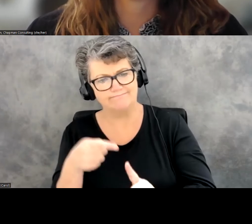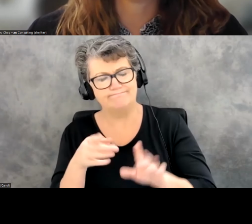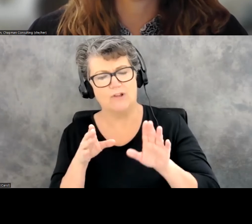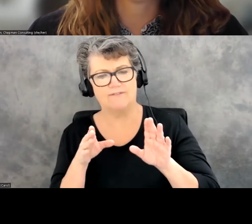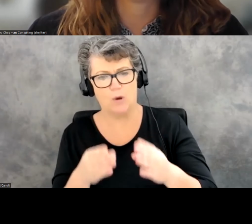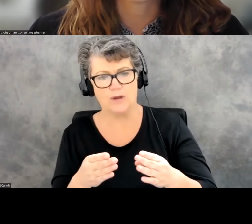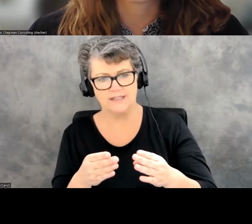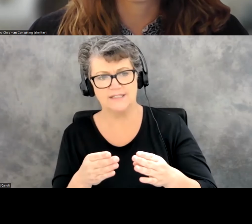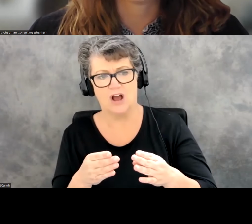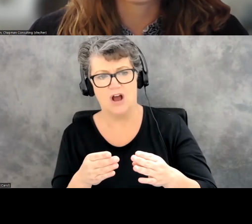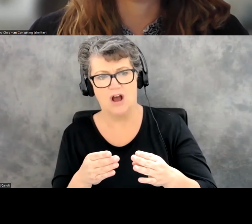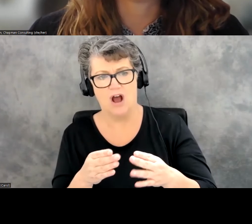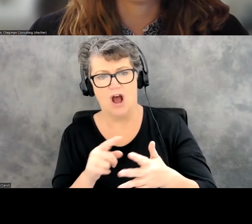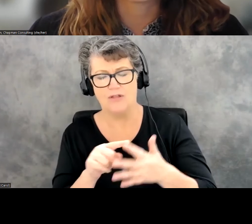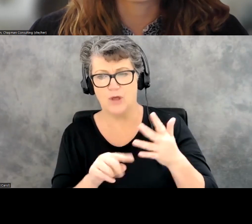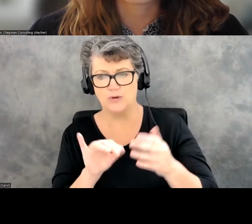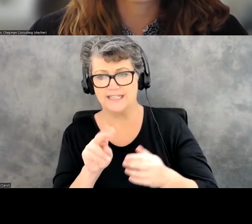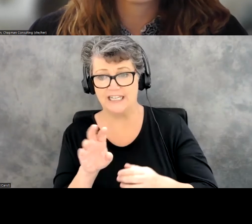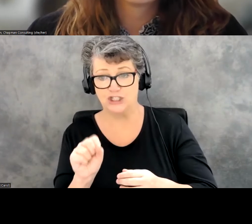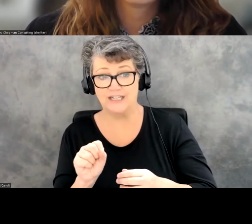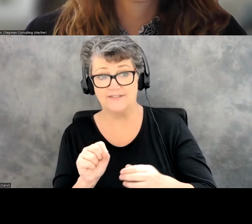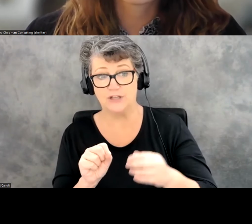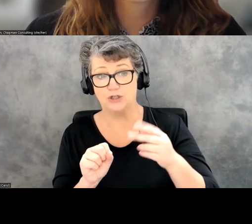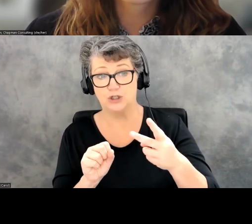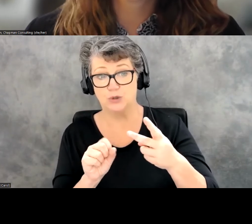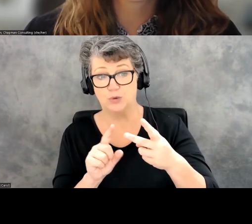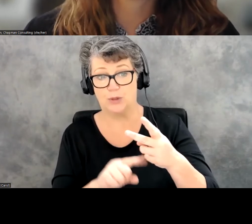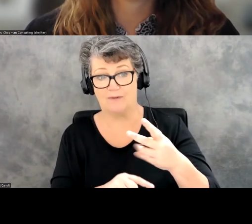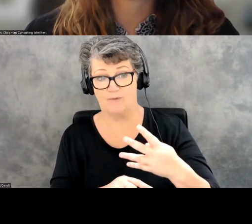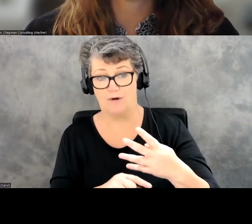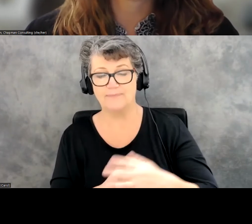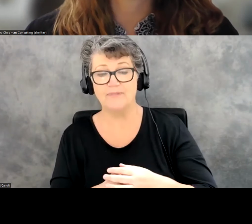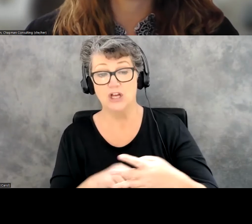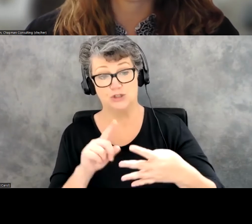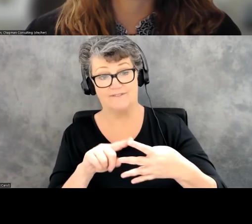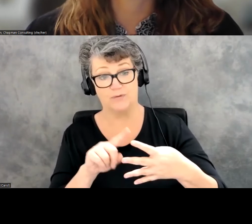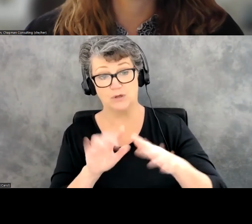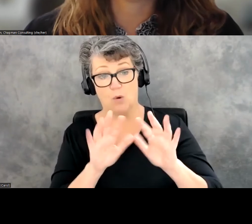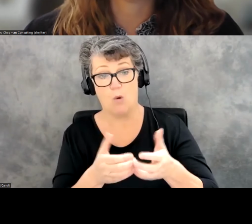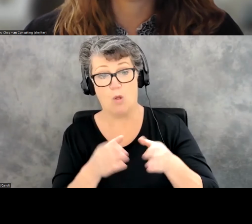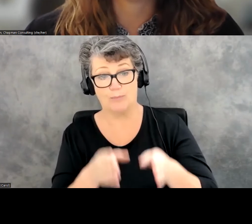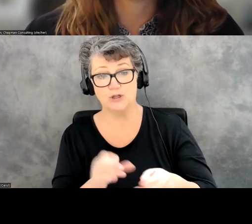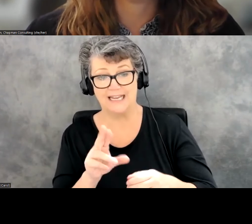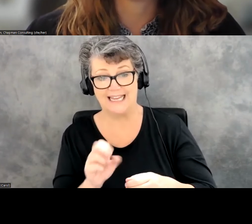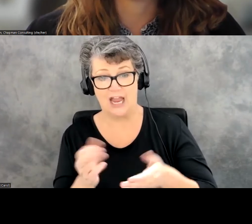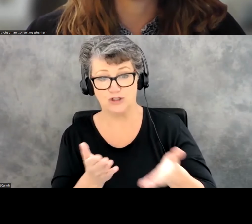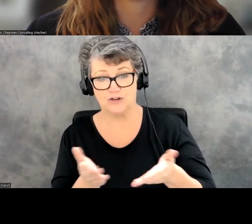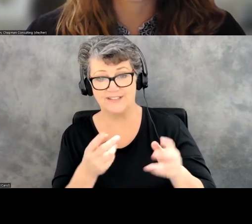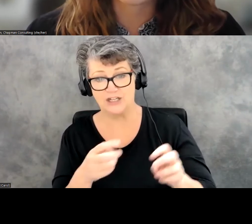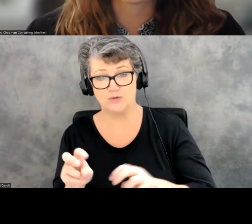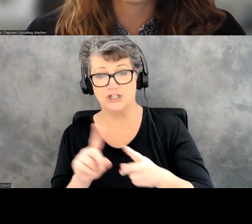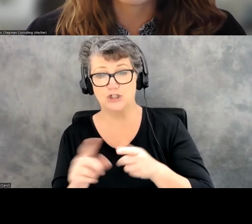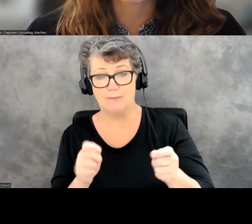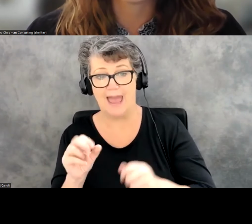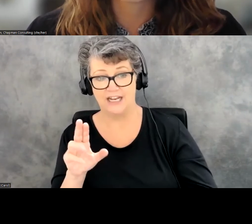on the initiatives that are labeled 2 through 4. So starting first with Whole Person Care Services and Transition to